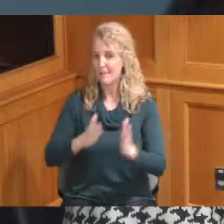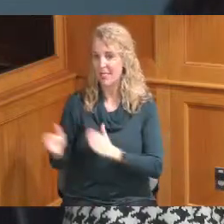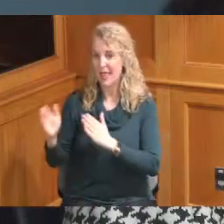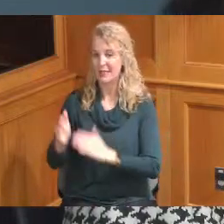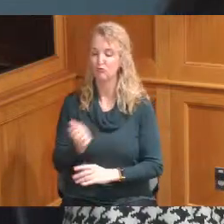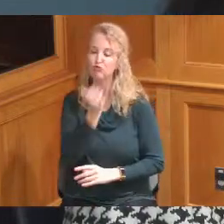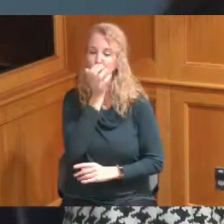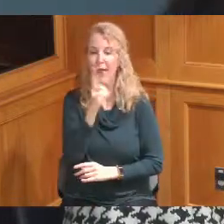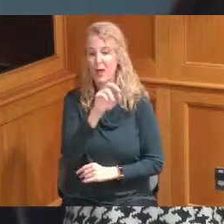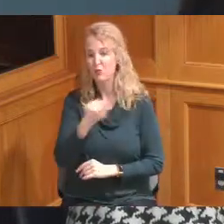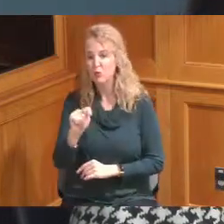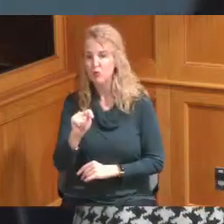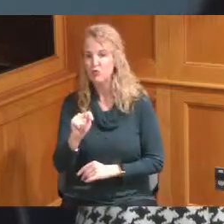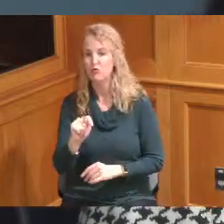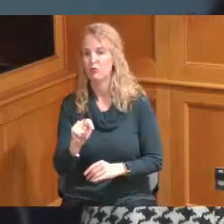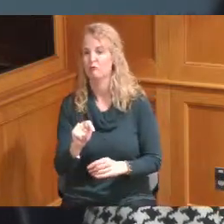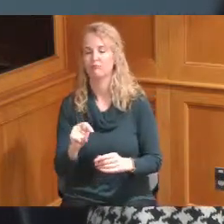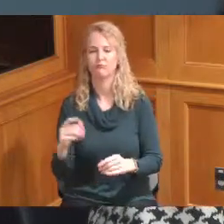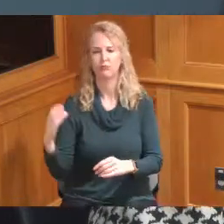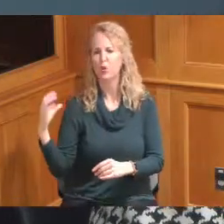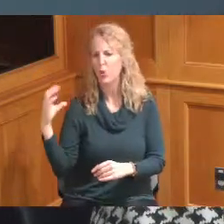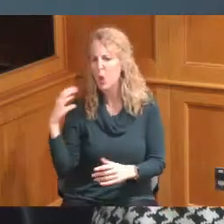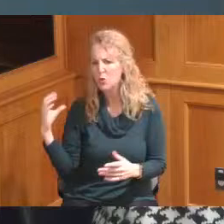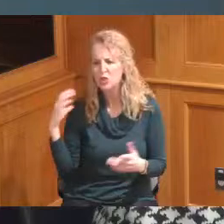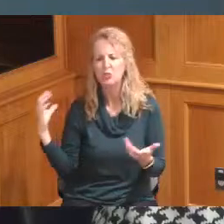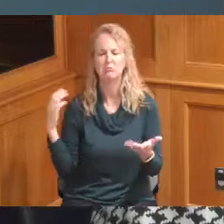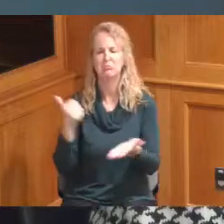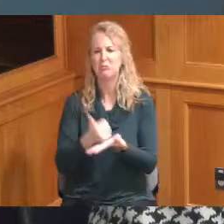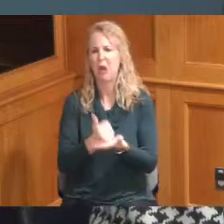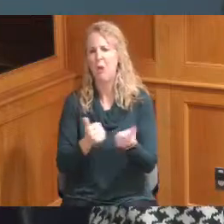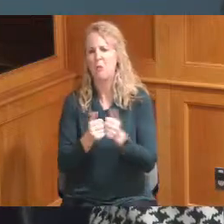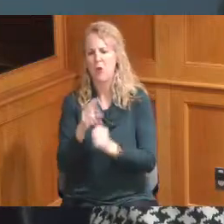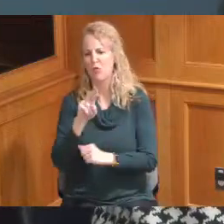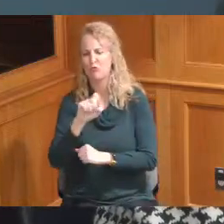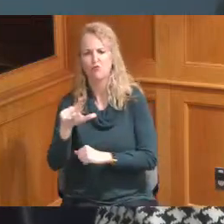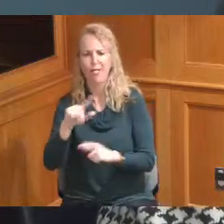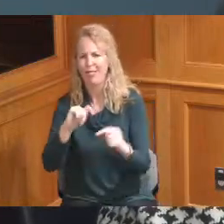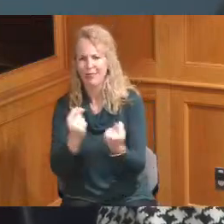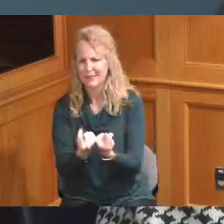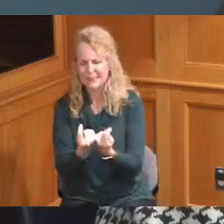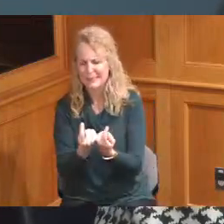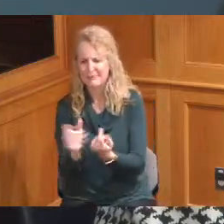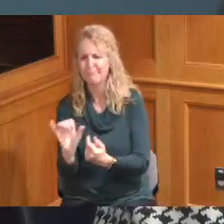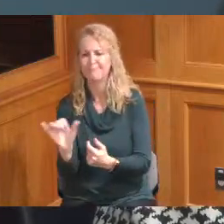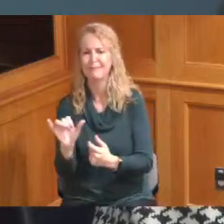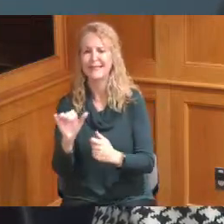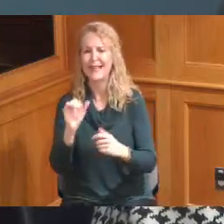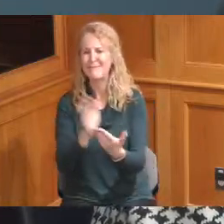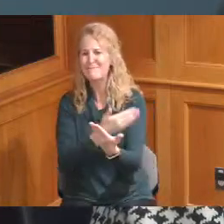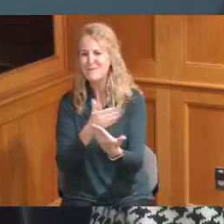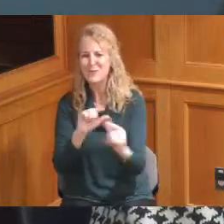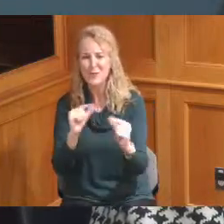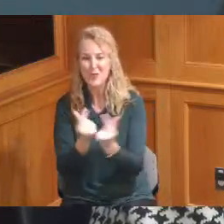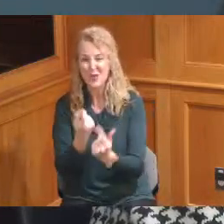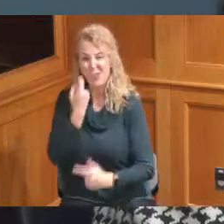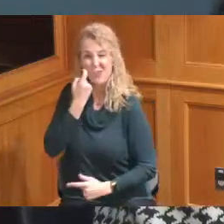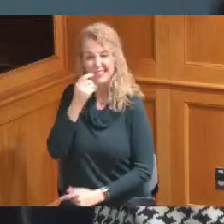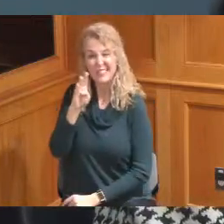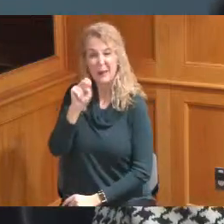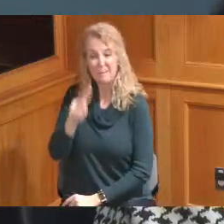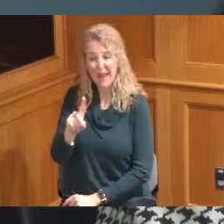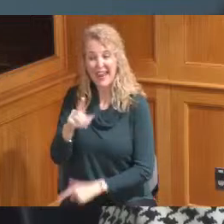grassroots groups that are coaches, that are helping with drill teams, things like that, like bands. A band came in